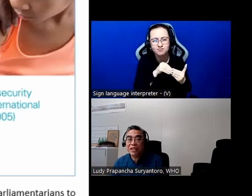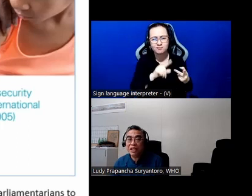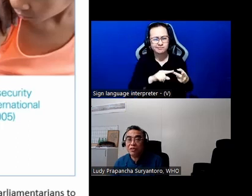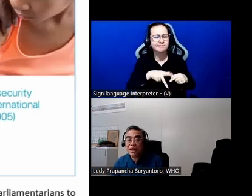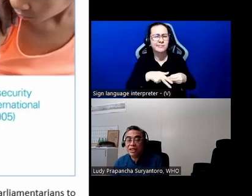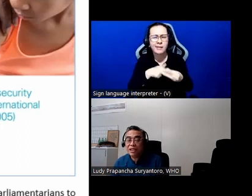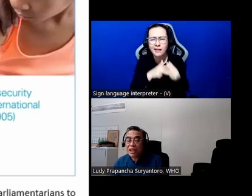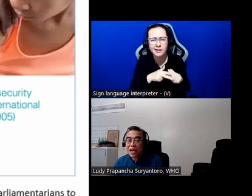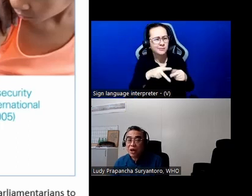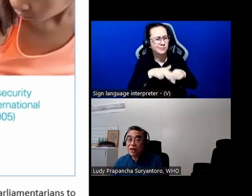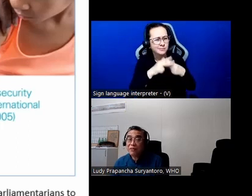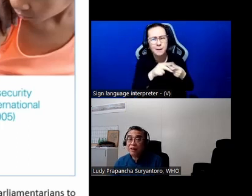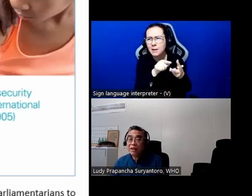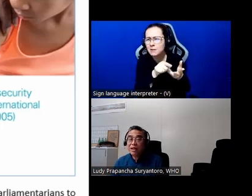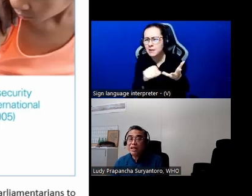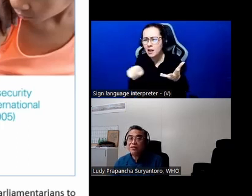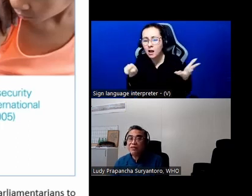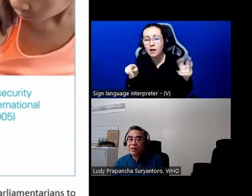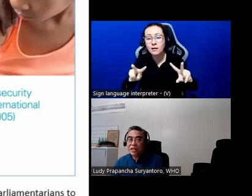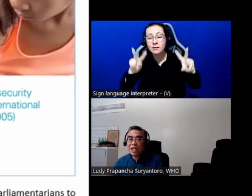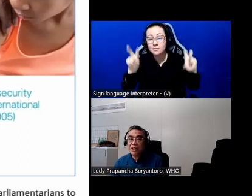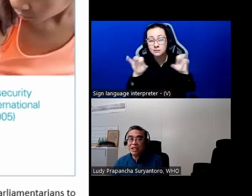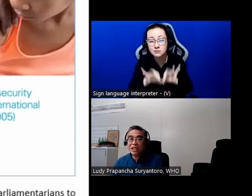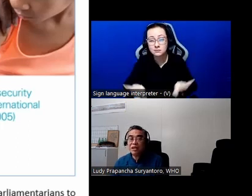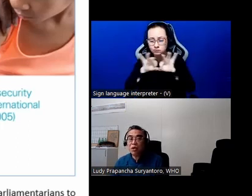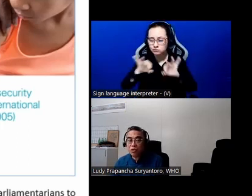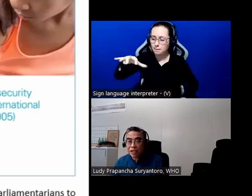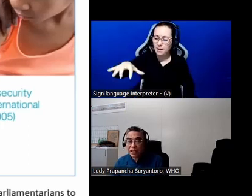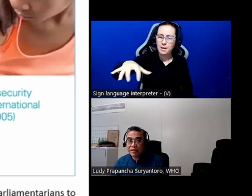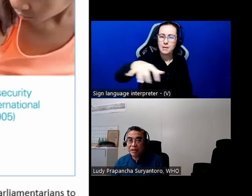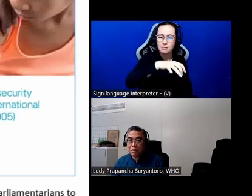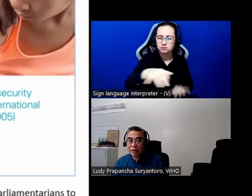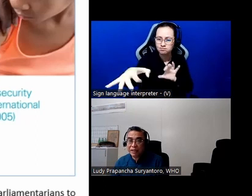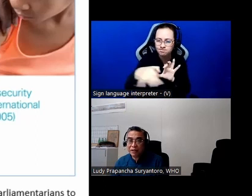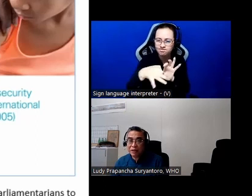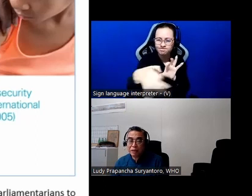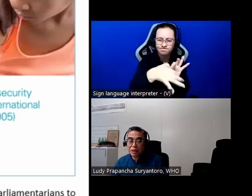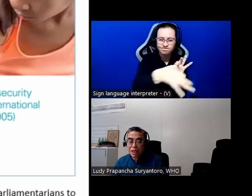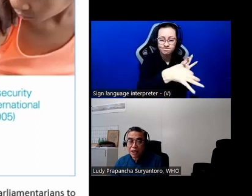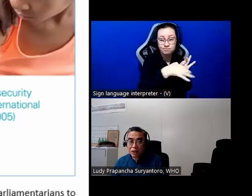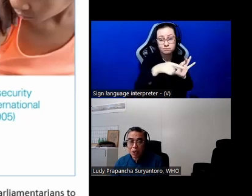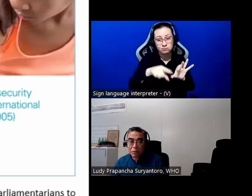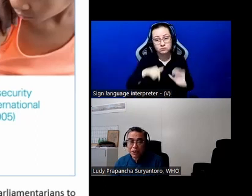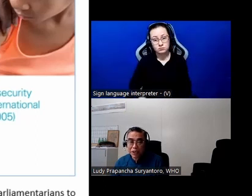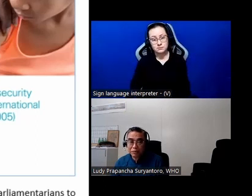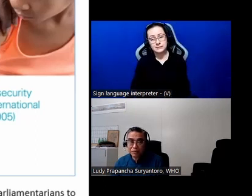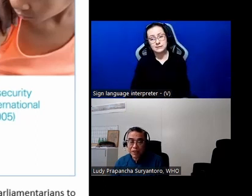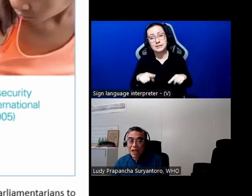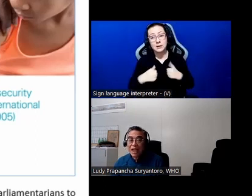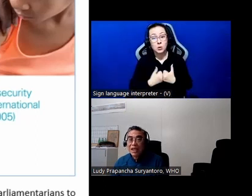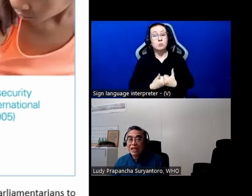of multisectorality. However, it is very challenging in concretizing multisectoral